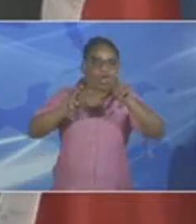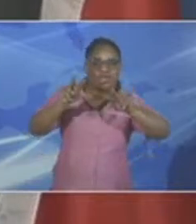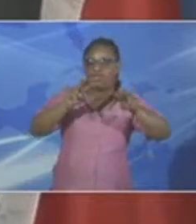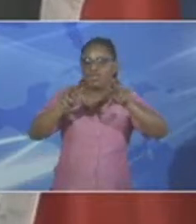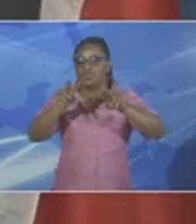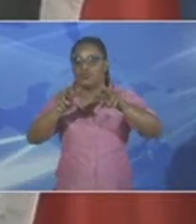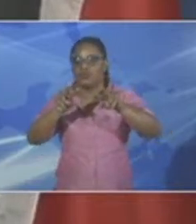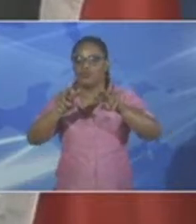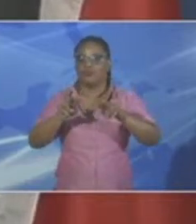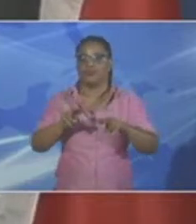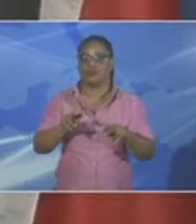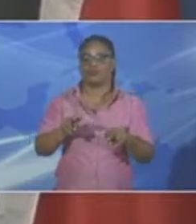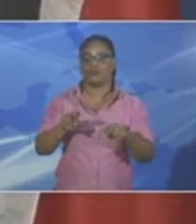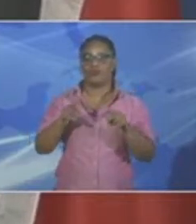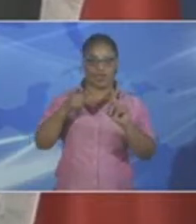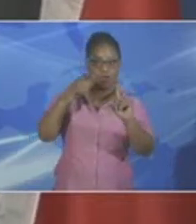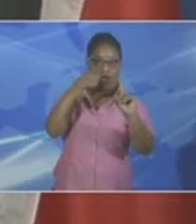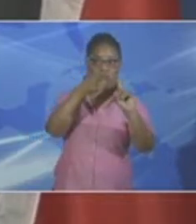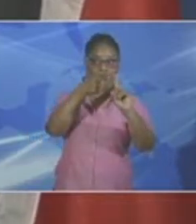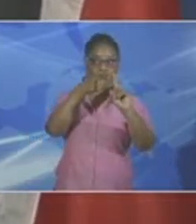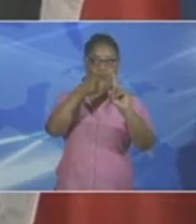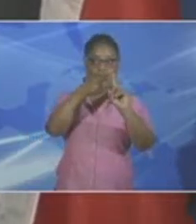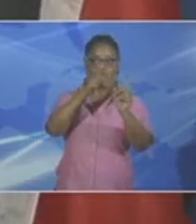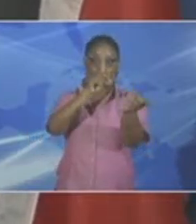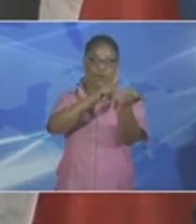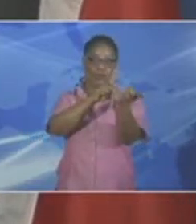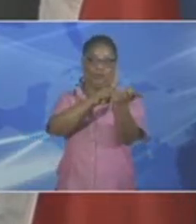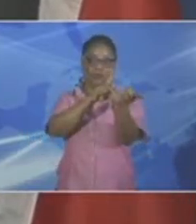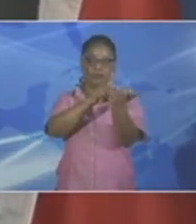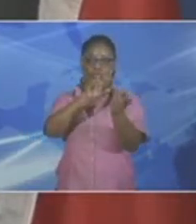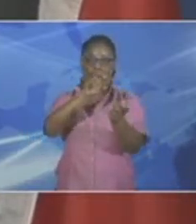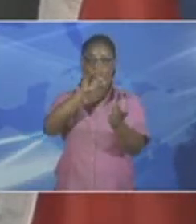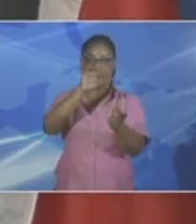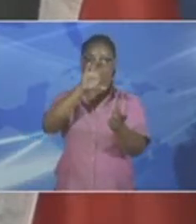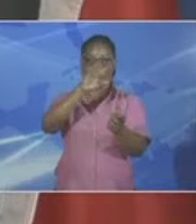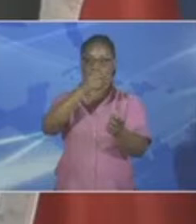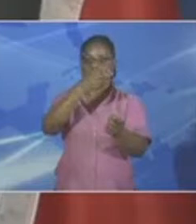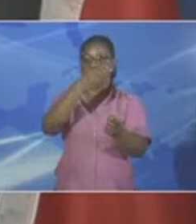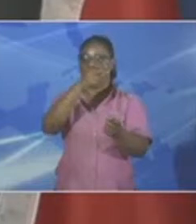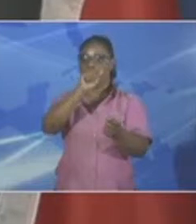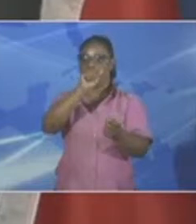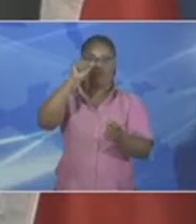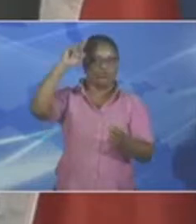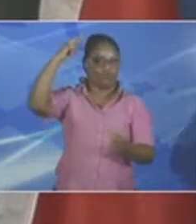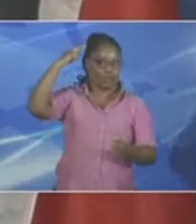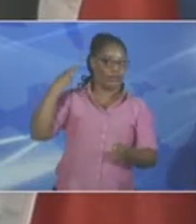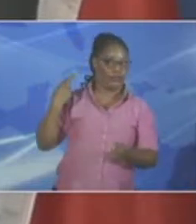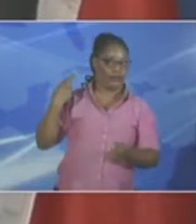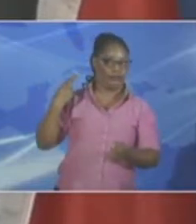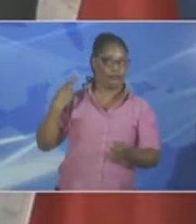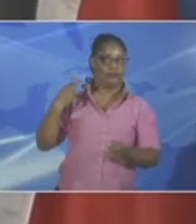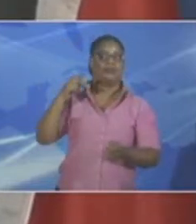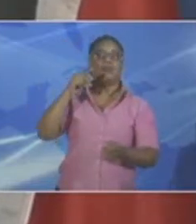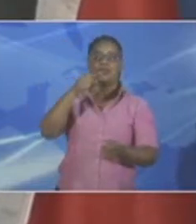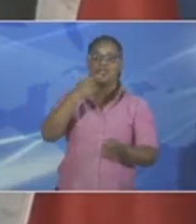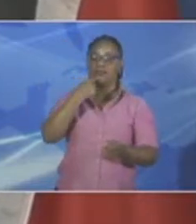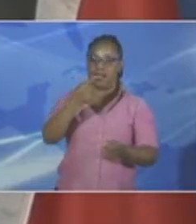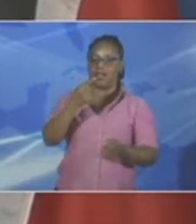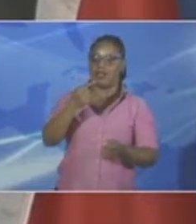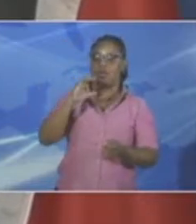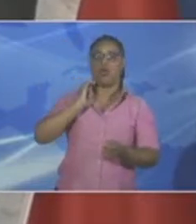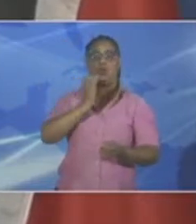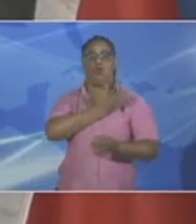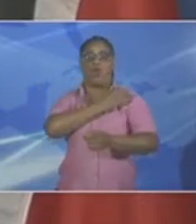Dr. Richards today, which is that our hospitals are, in fact, far